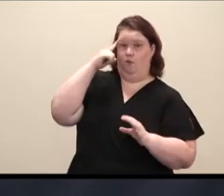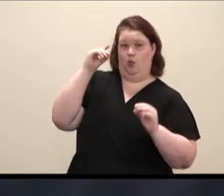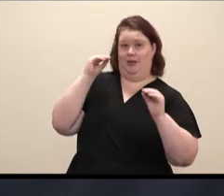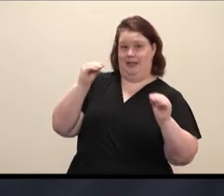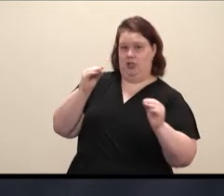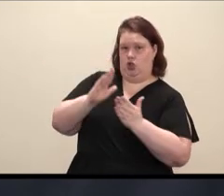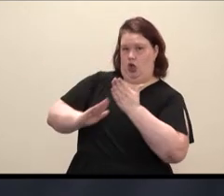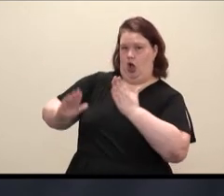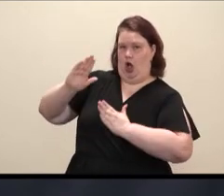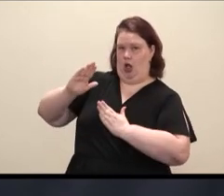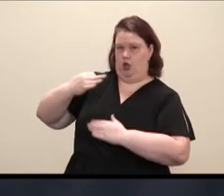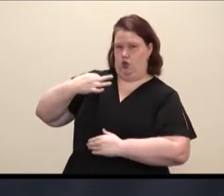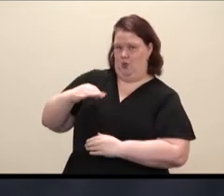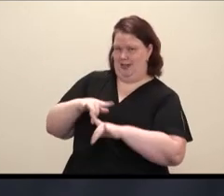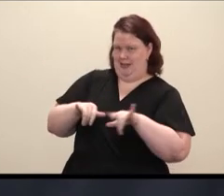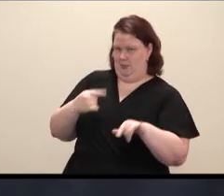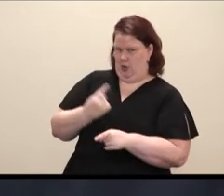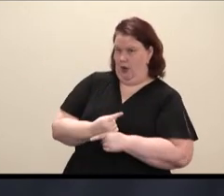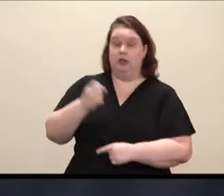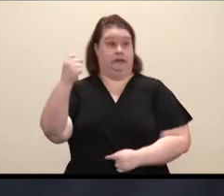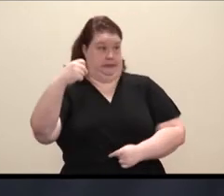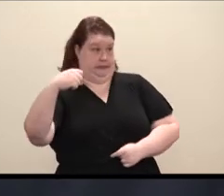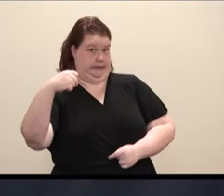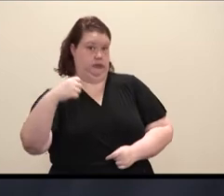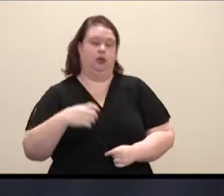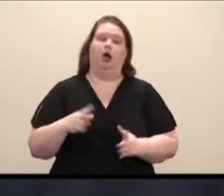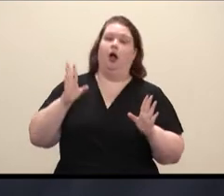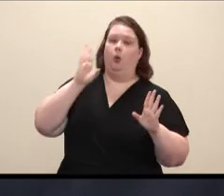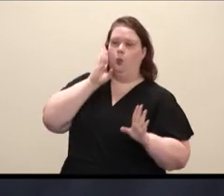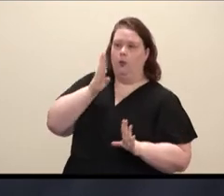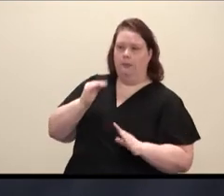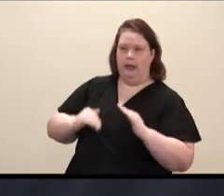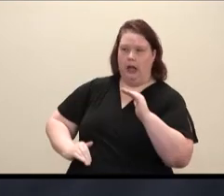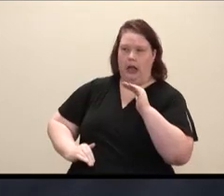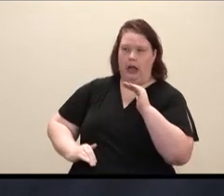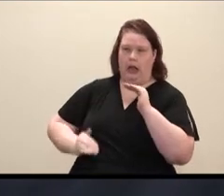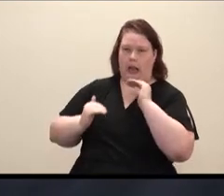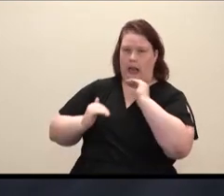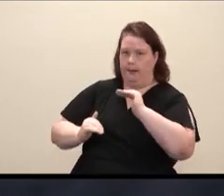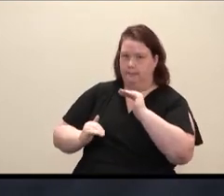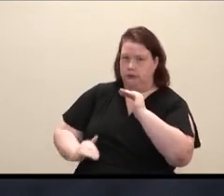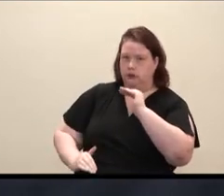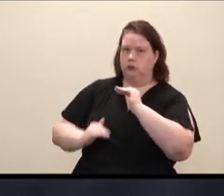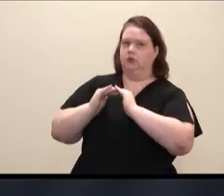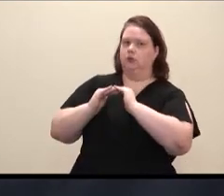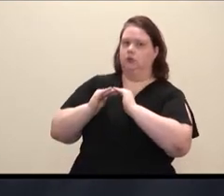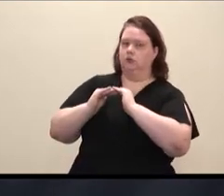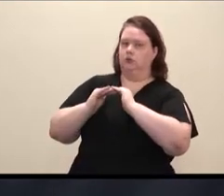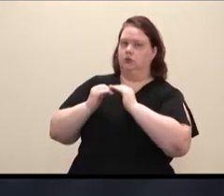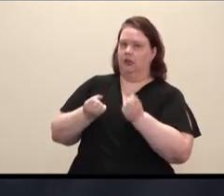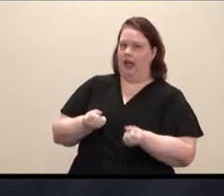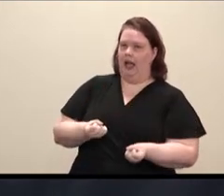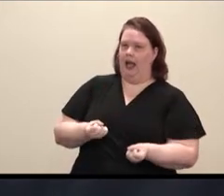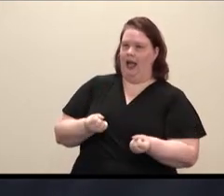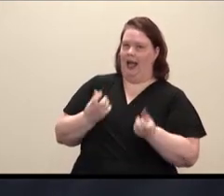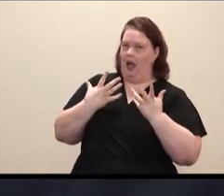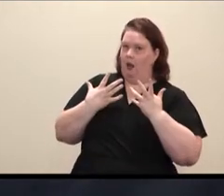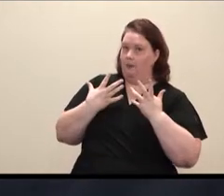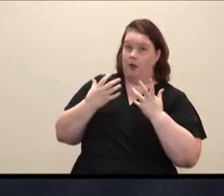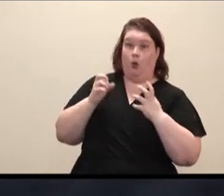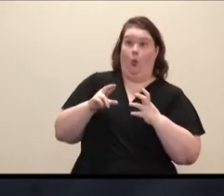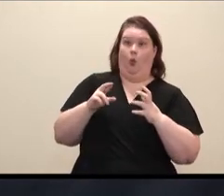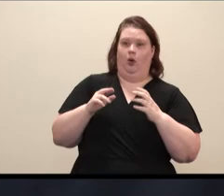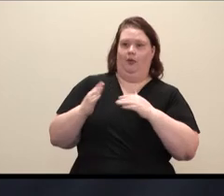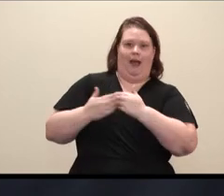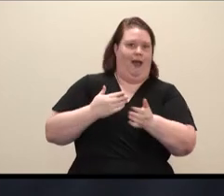at the same time, right? Do we have, is there going to be a limit, you know, of how many you get? We're going to get as